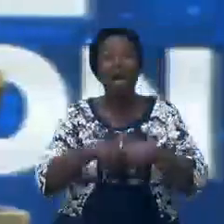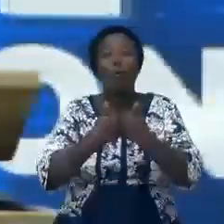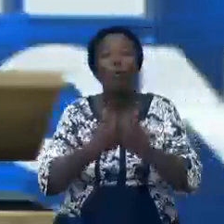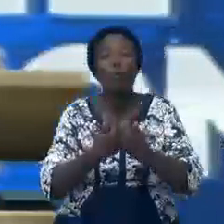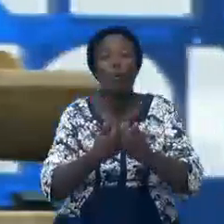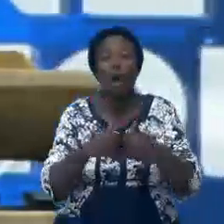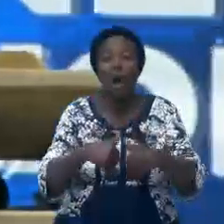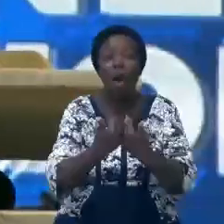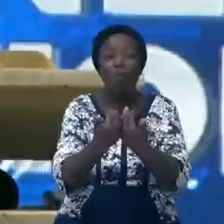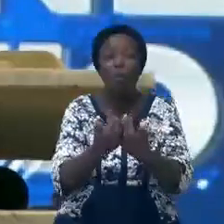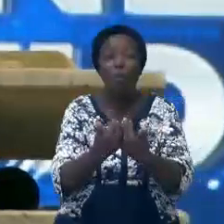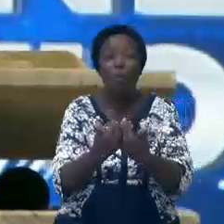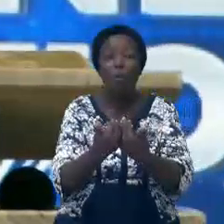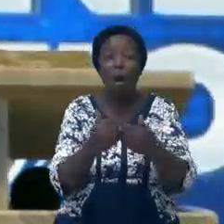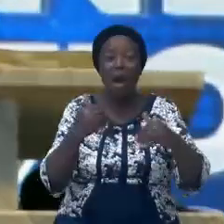have it how?